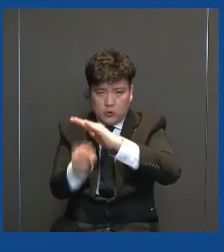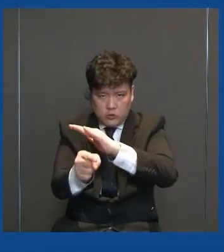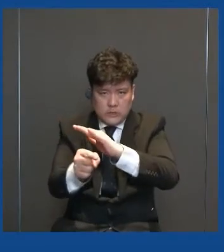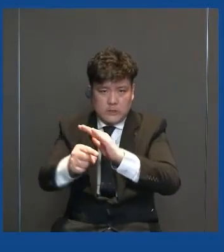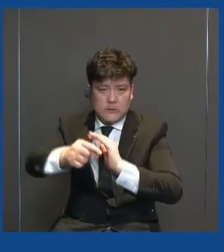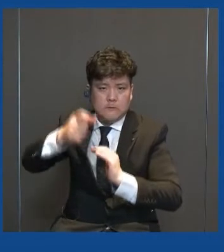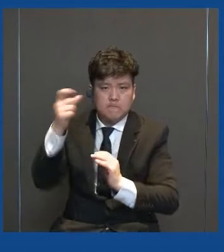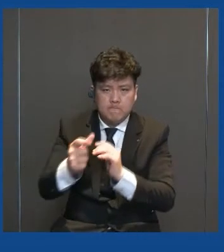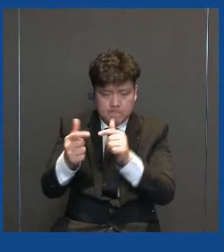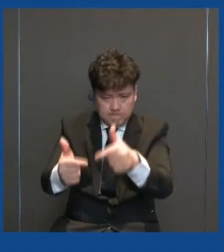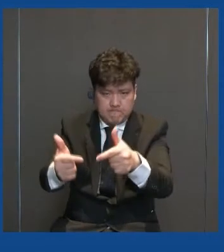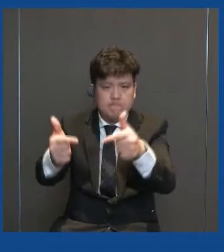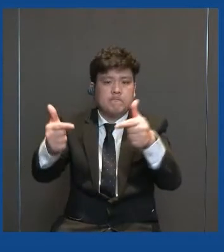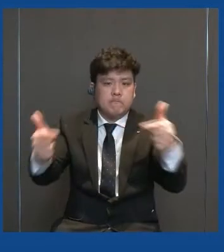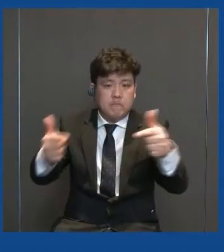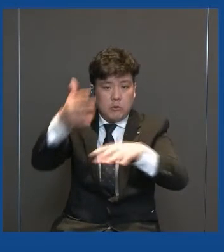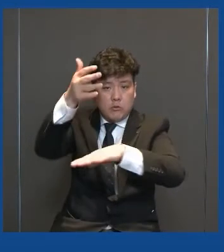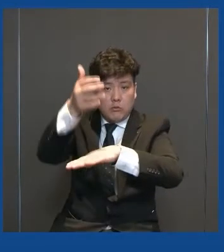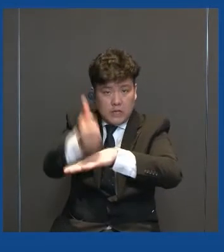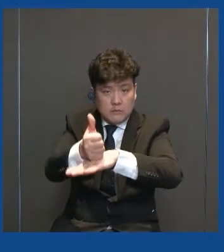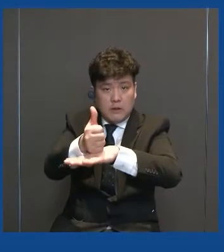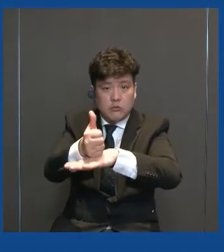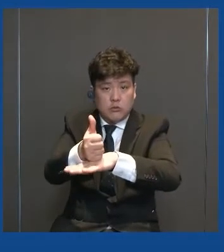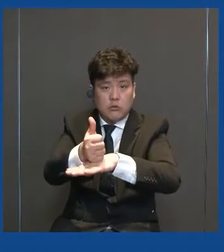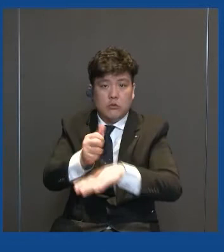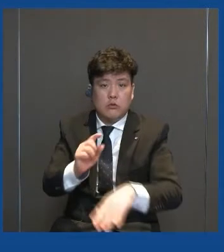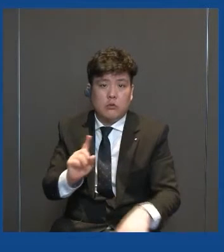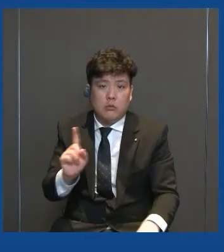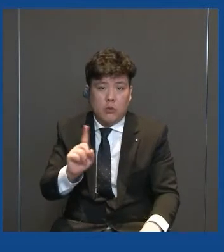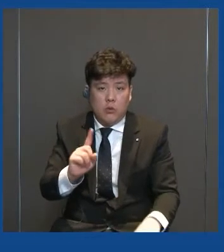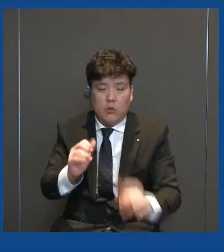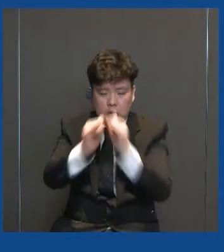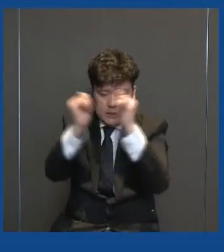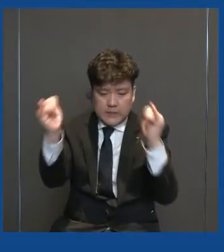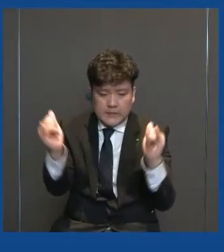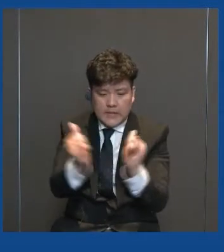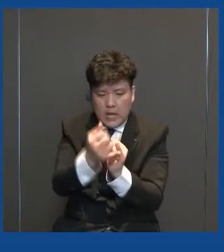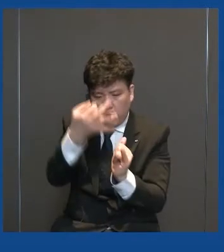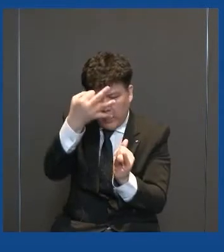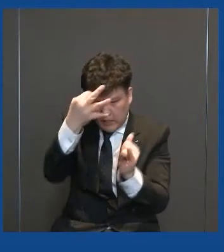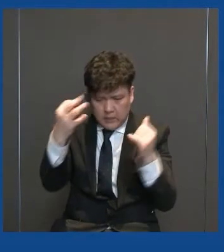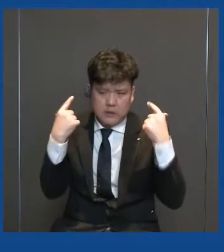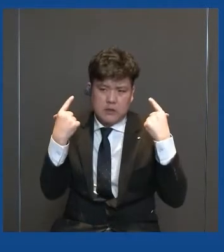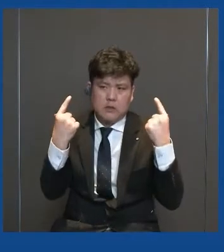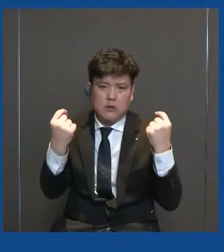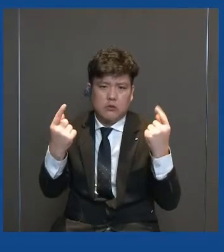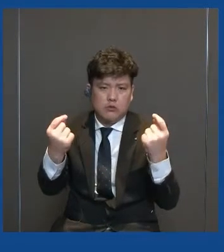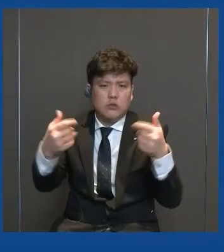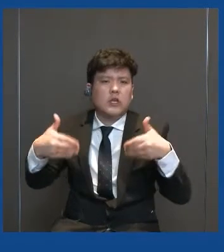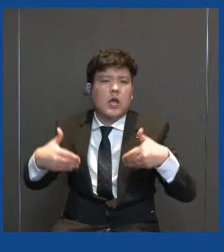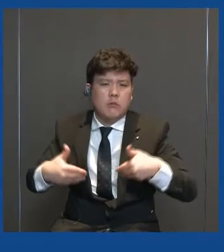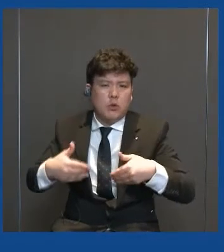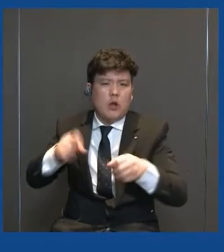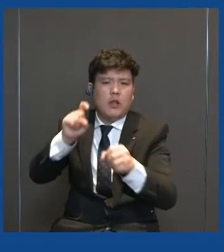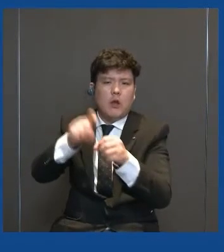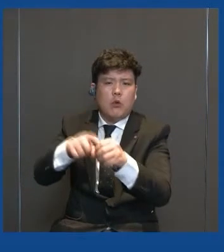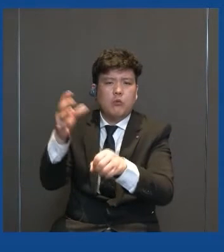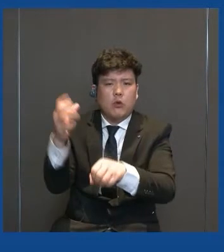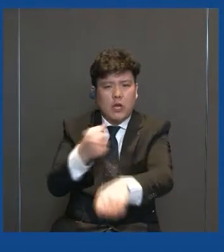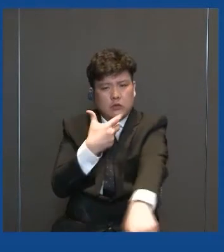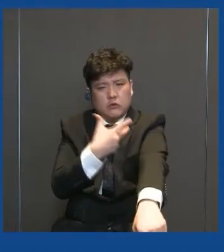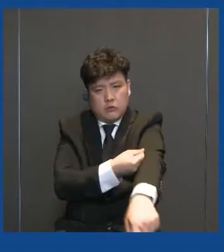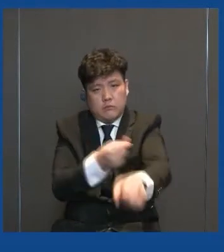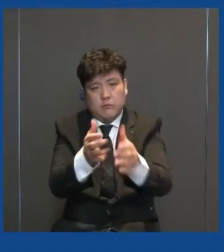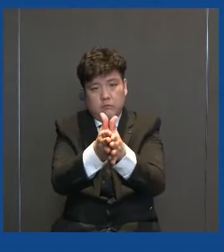societal functions. And in these prioritizations, it is clear that the senior citizens